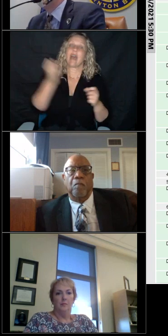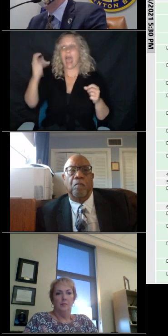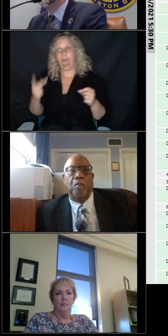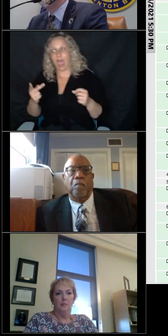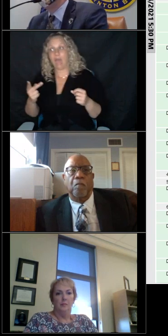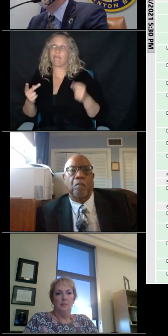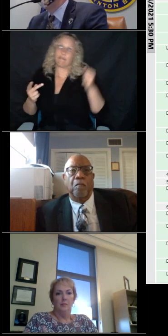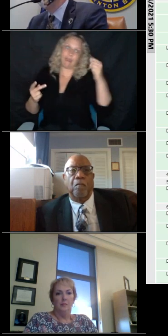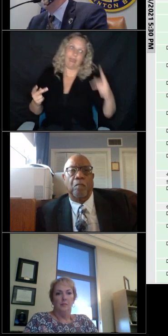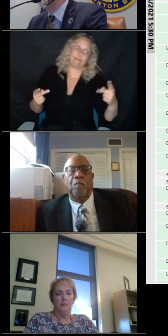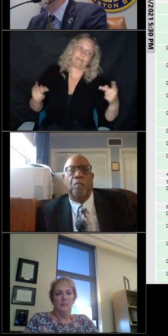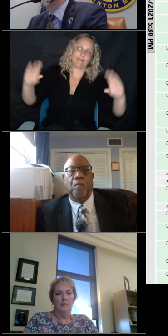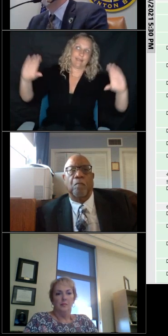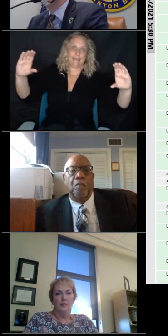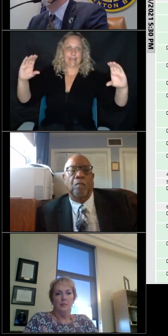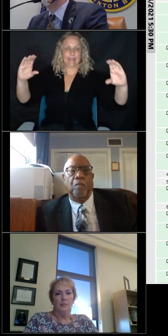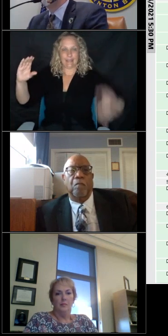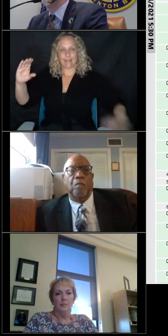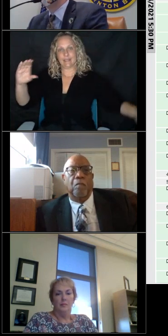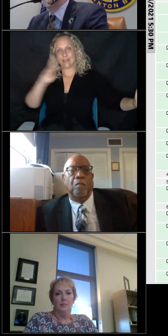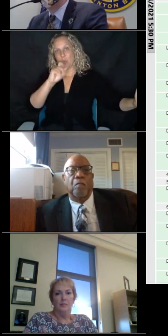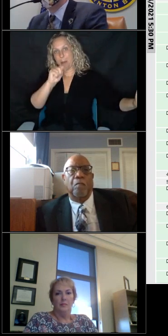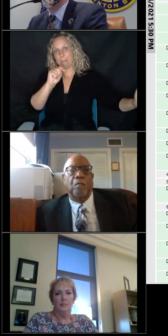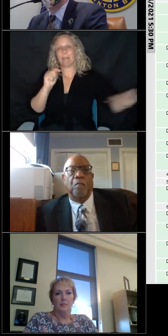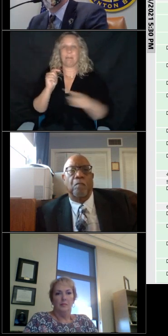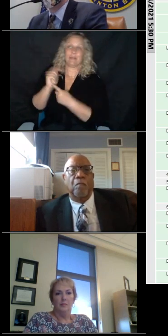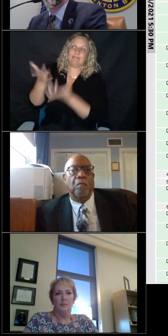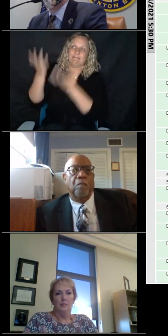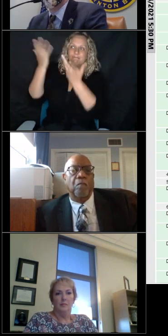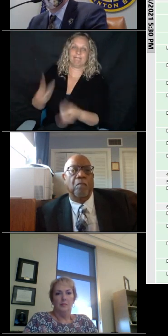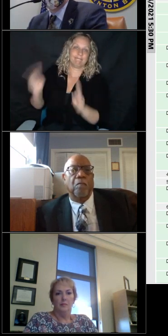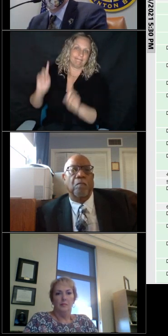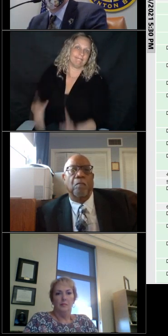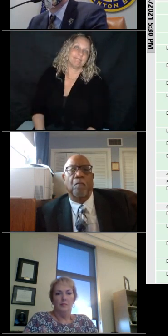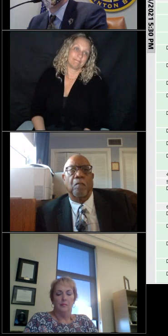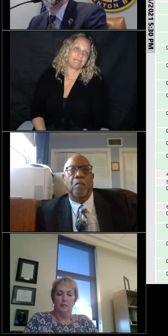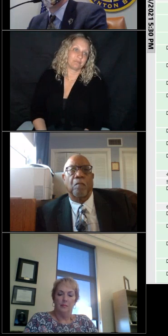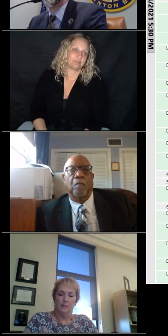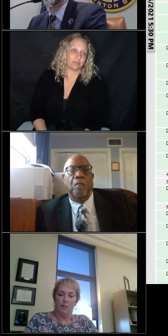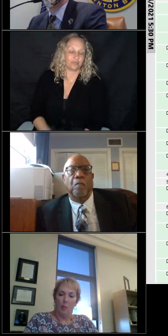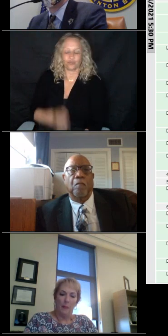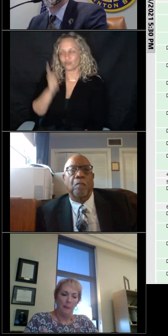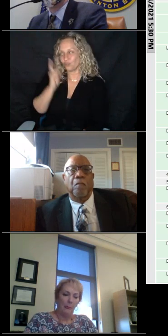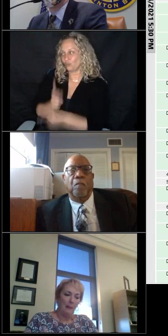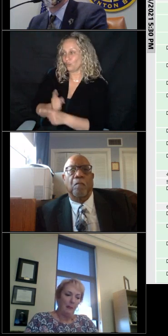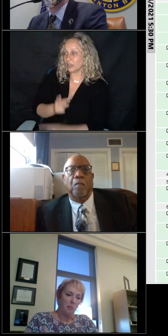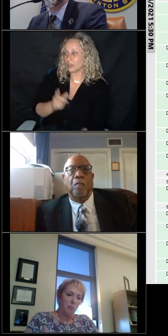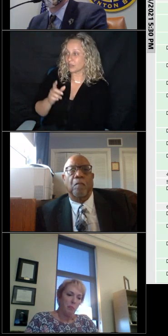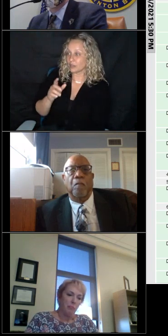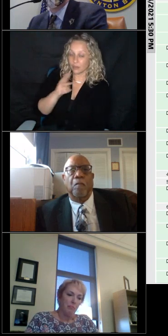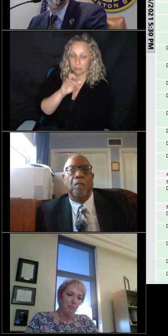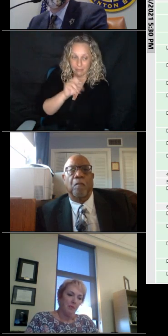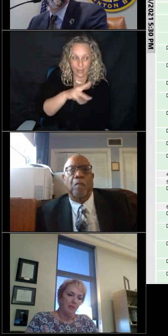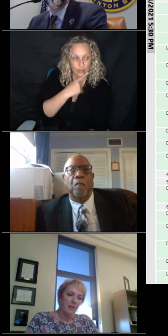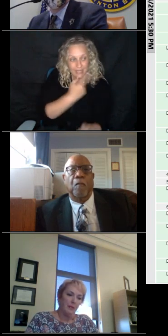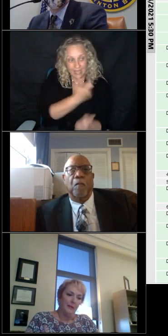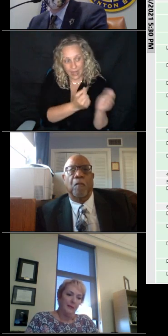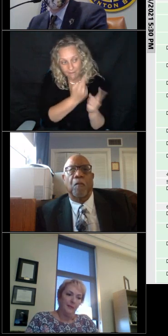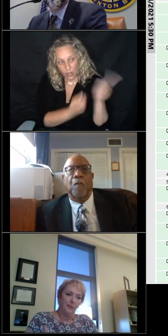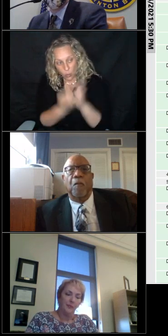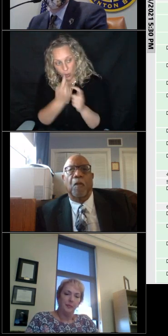right? Exactly. That's where we are. All right, so I'll ask the commission, do you have any other questions for Senator Bertman or Representative